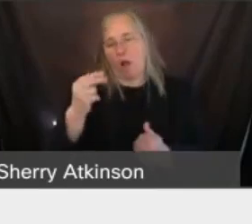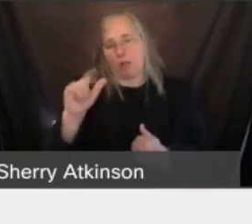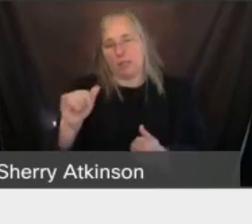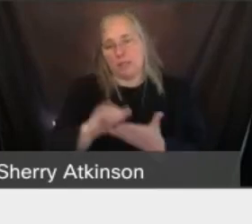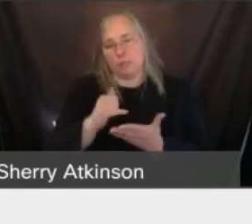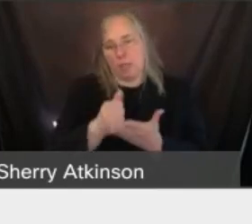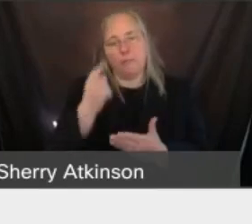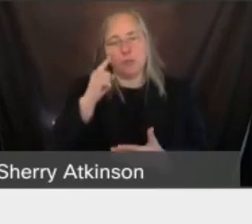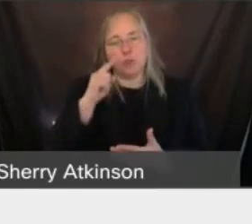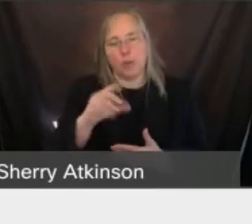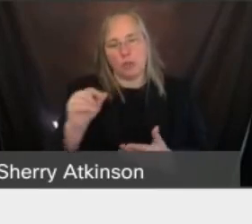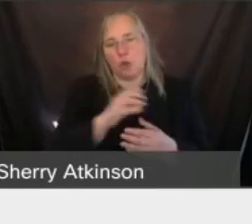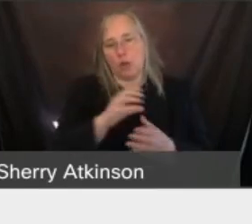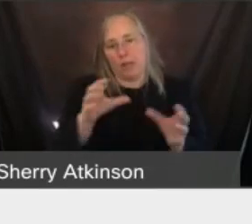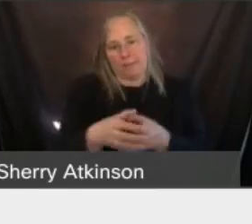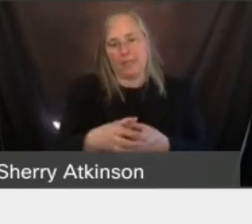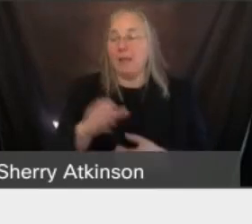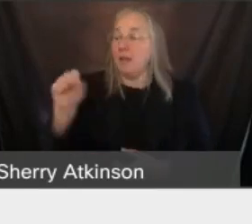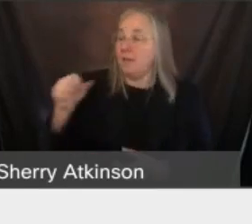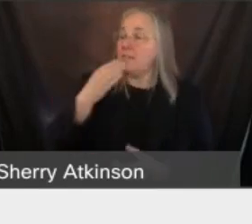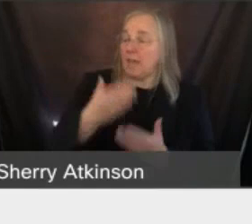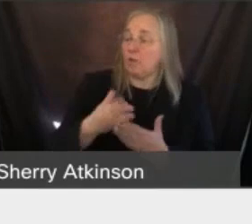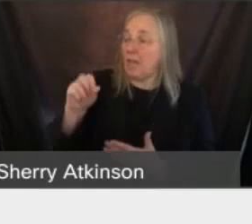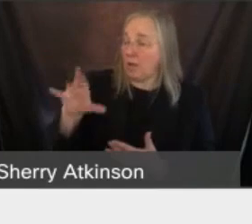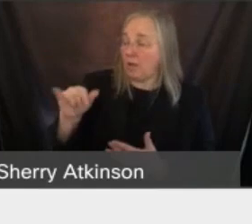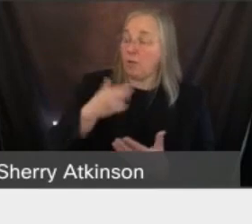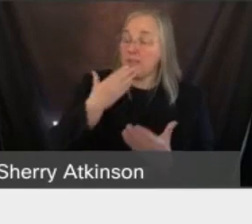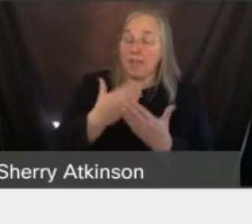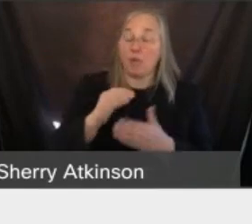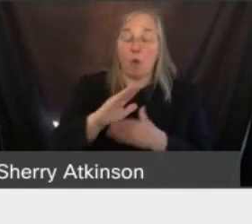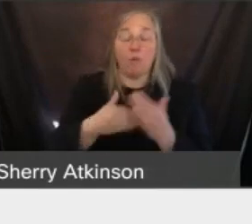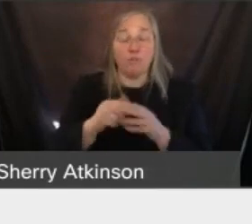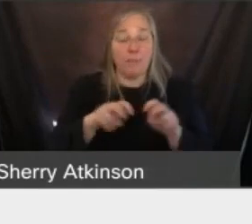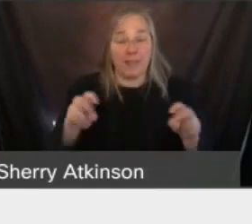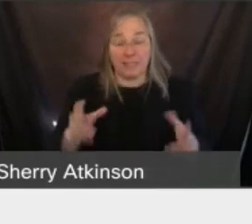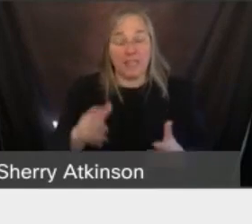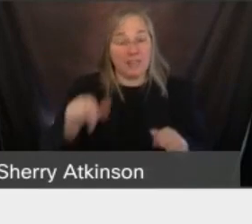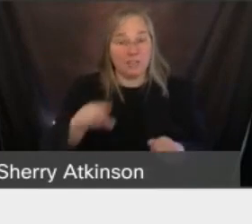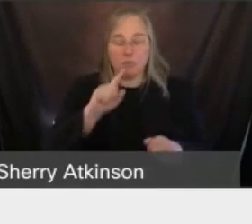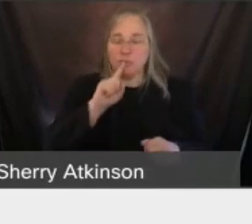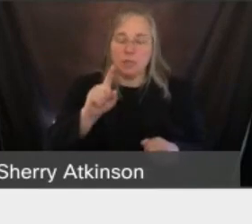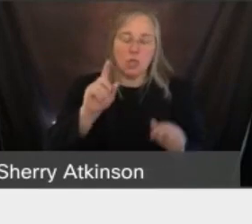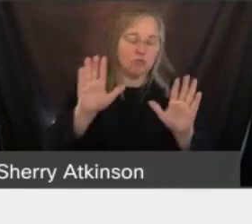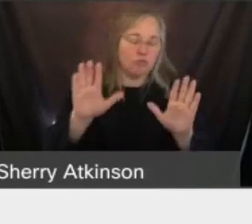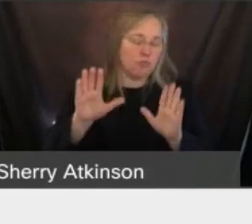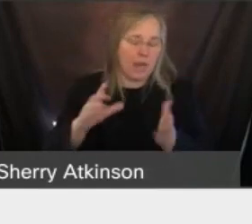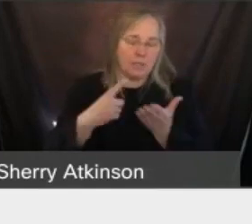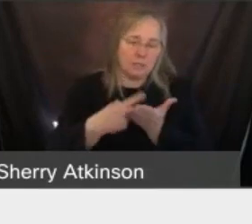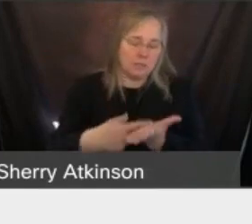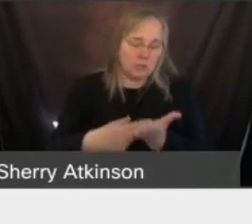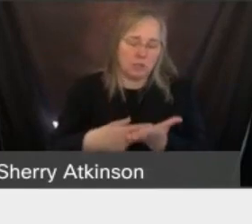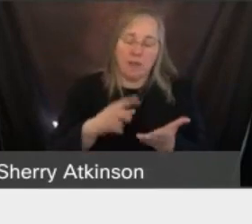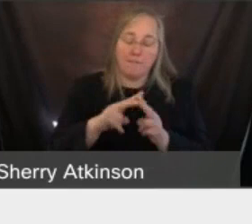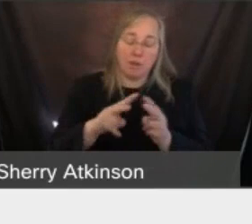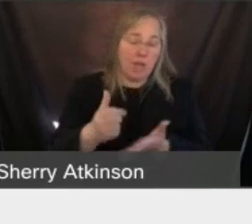and your committee. Yeah, thank you, Larry. And I want to thank you, all the panelists. This is really great discussion, very, very helpful. And it's